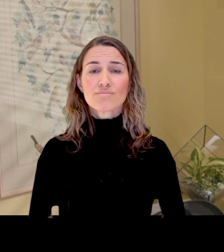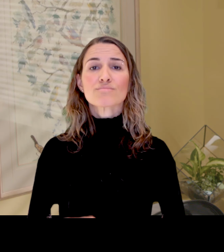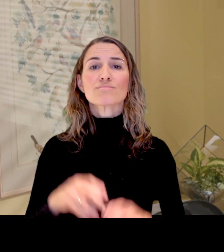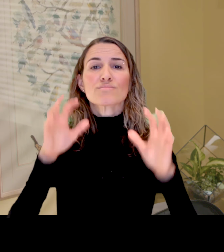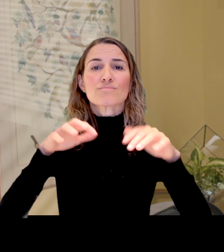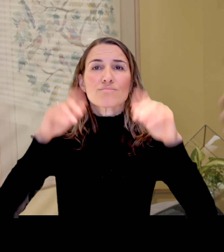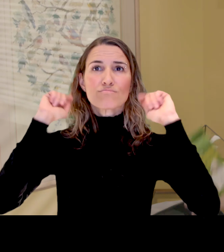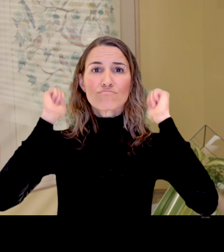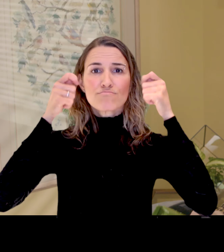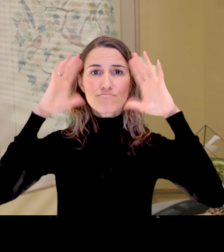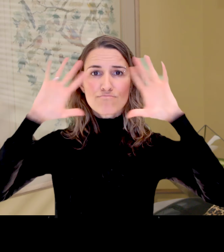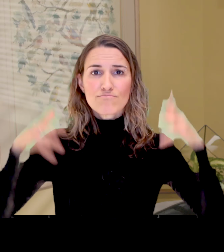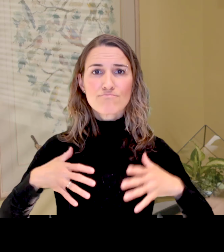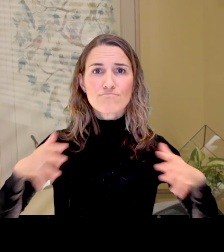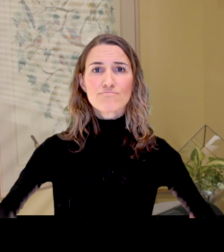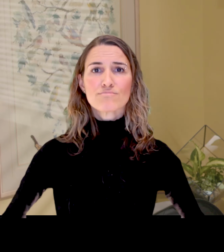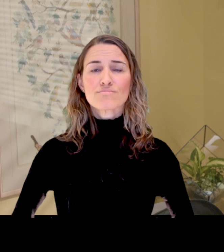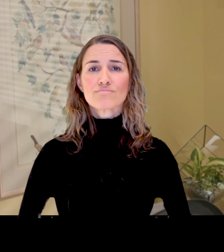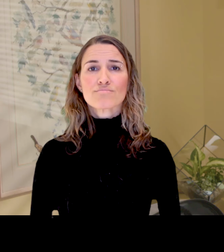a poncho,